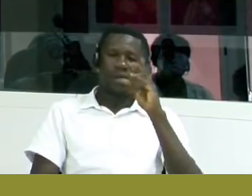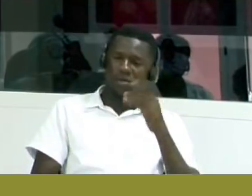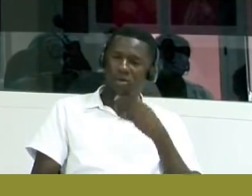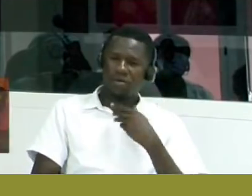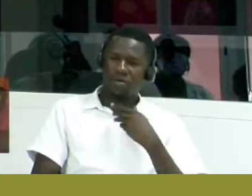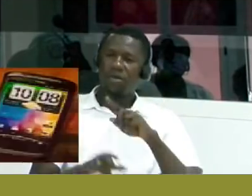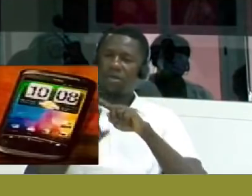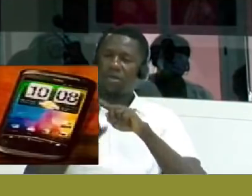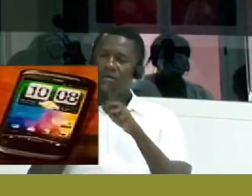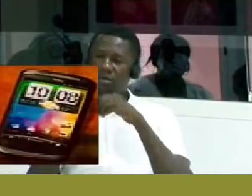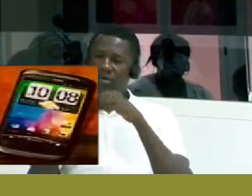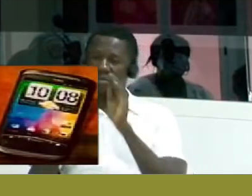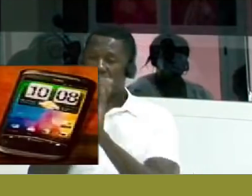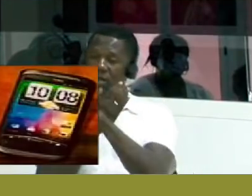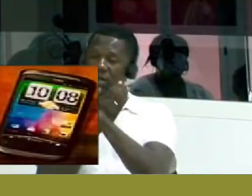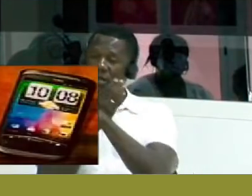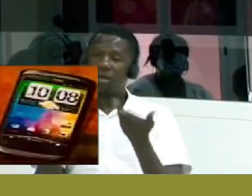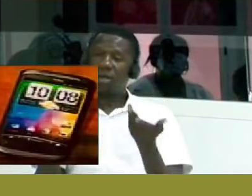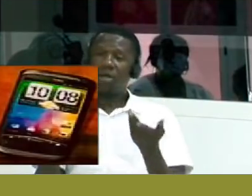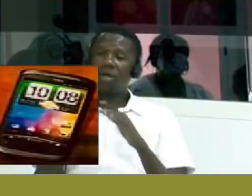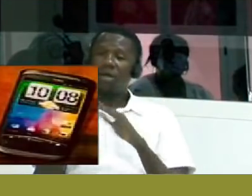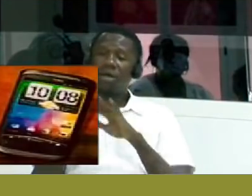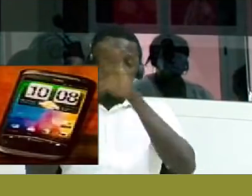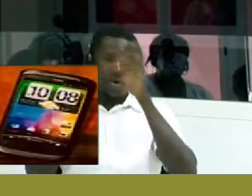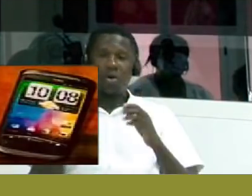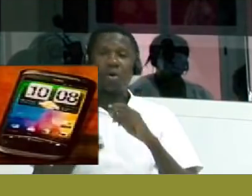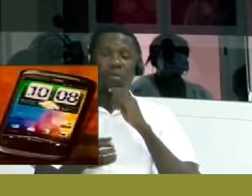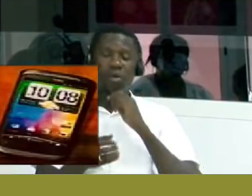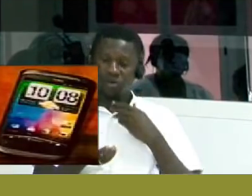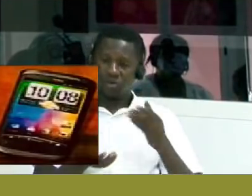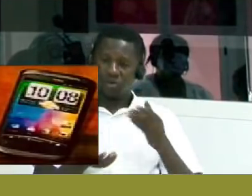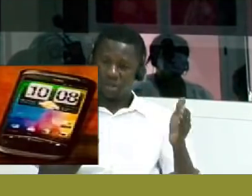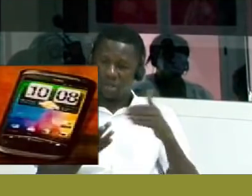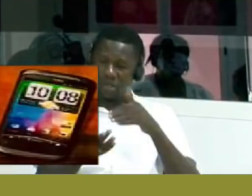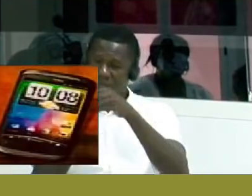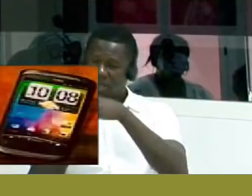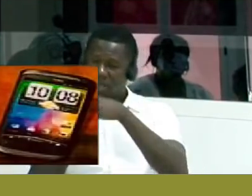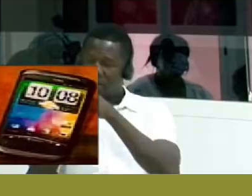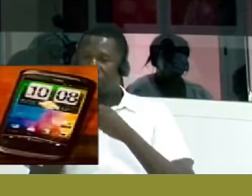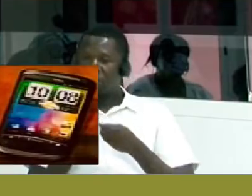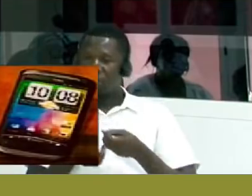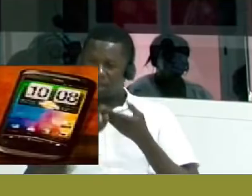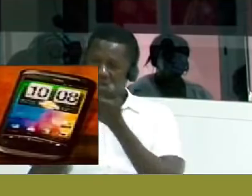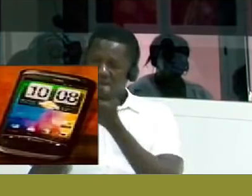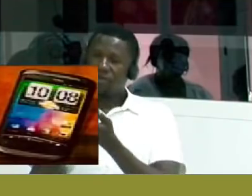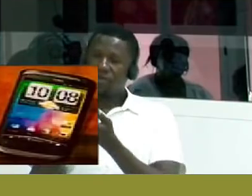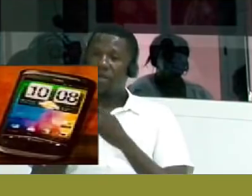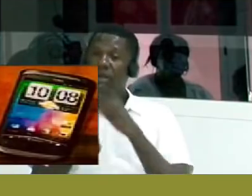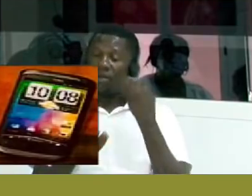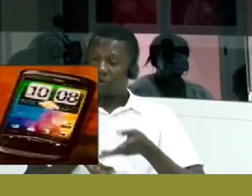DC. They are all meant to gather information and feed you. If they don't feed you, how do you know?